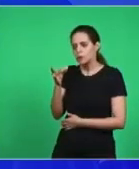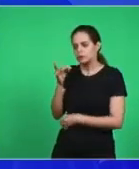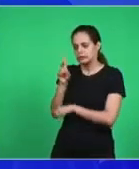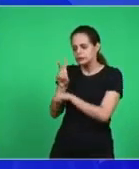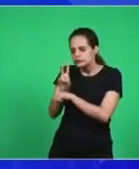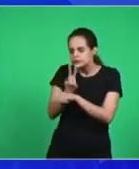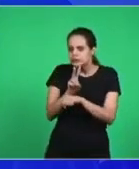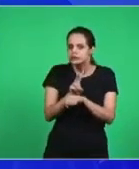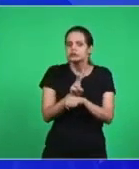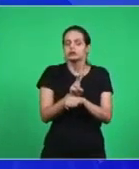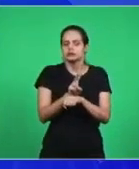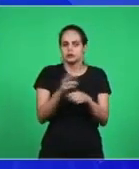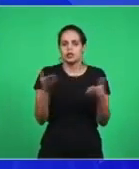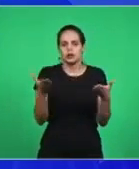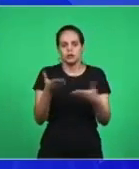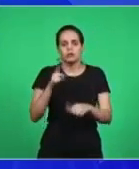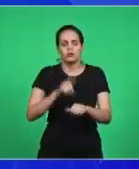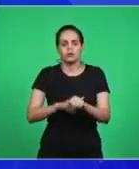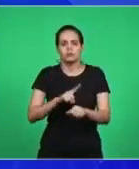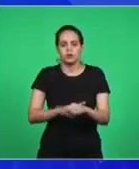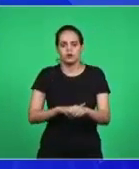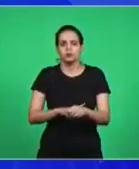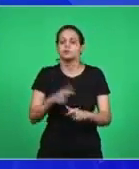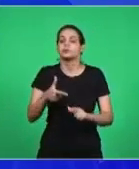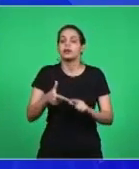most importantly, Israel,